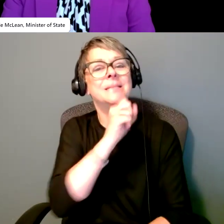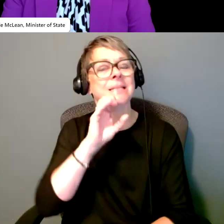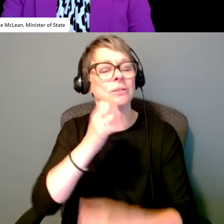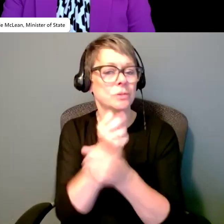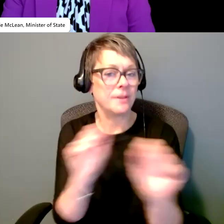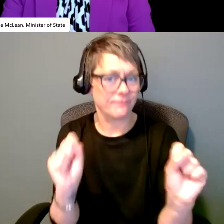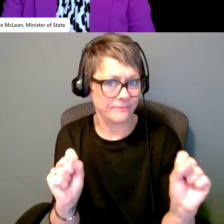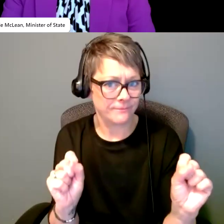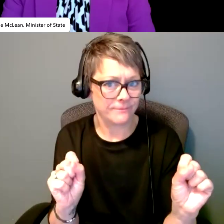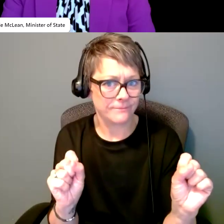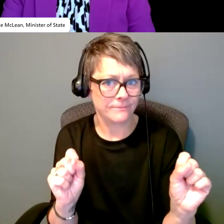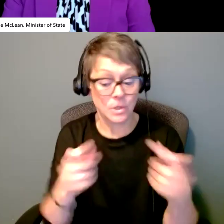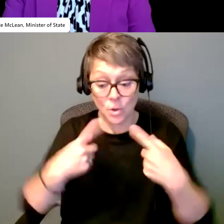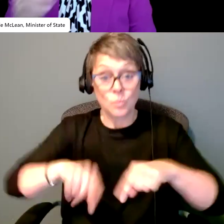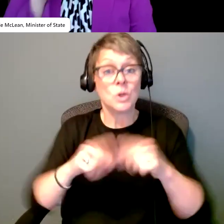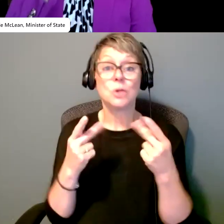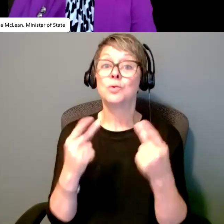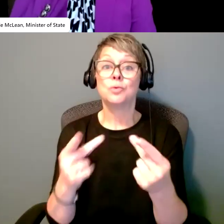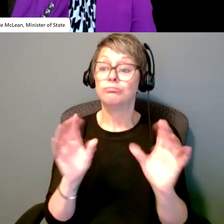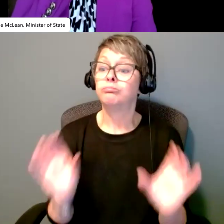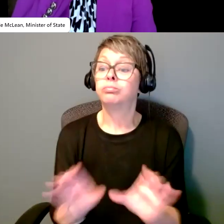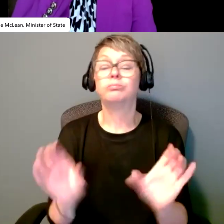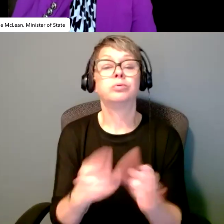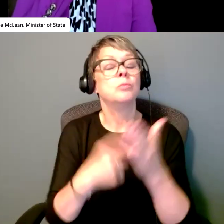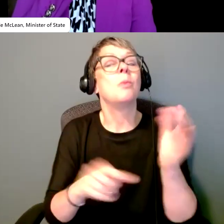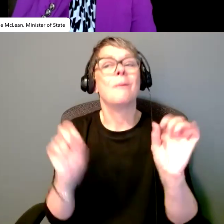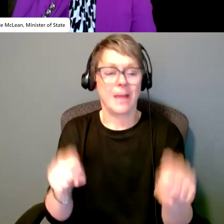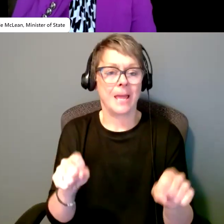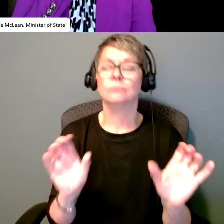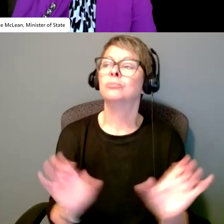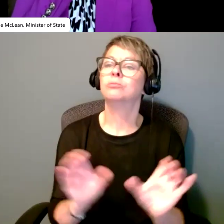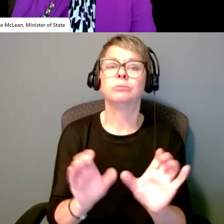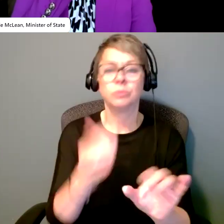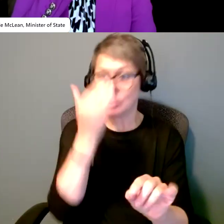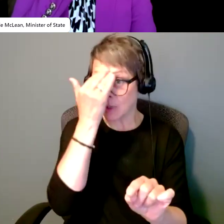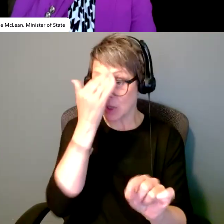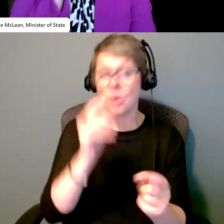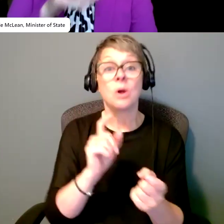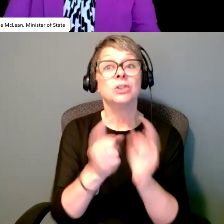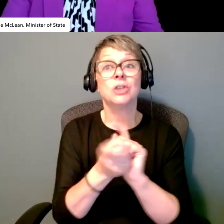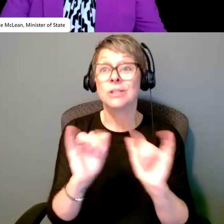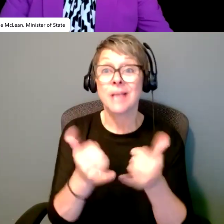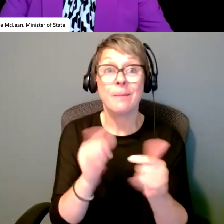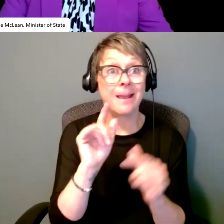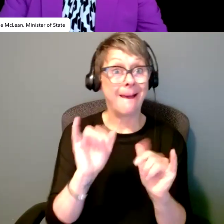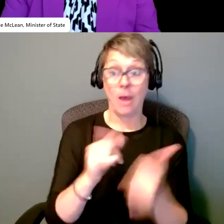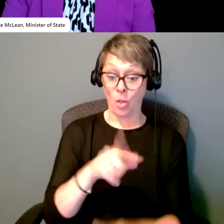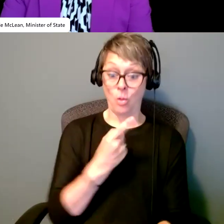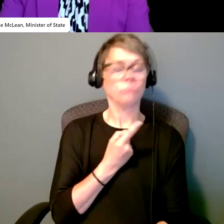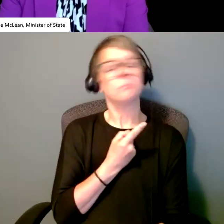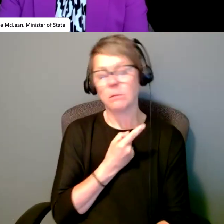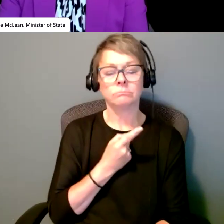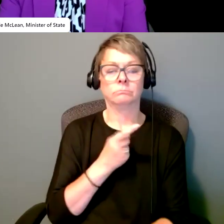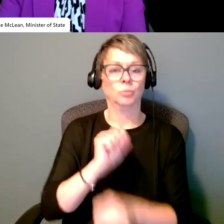we contribute what we can, knowing that meaningful changes happen through collaboration.